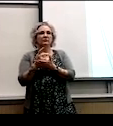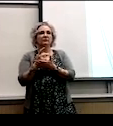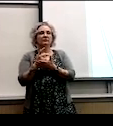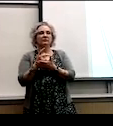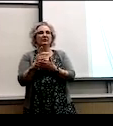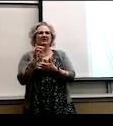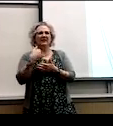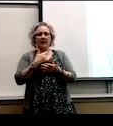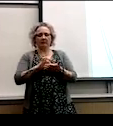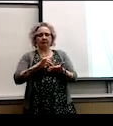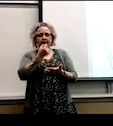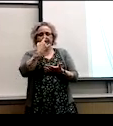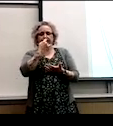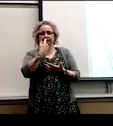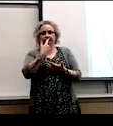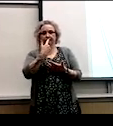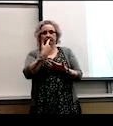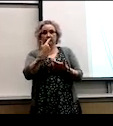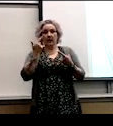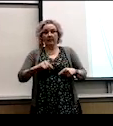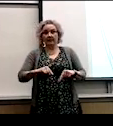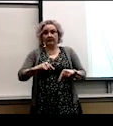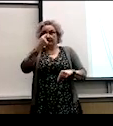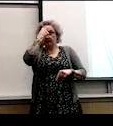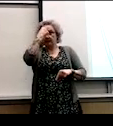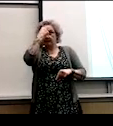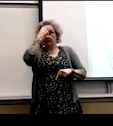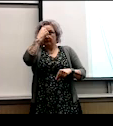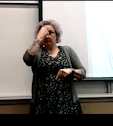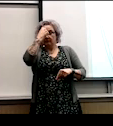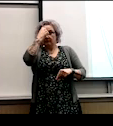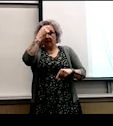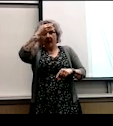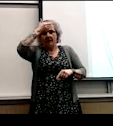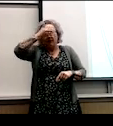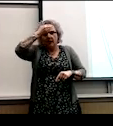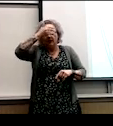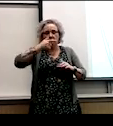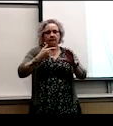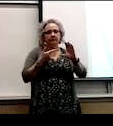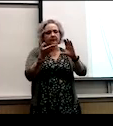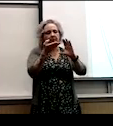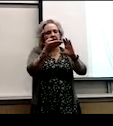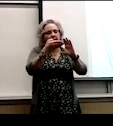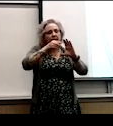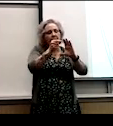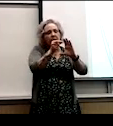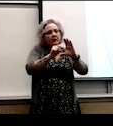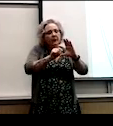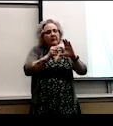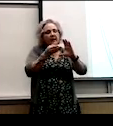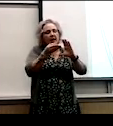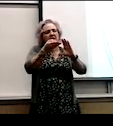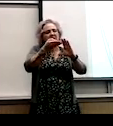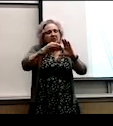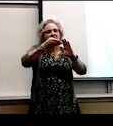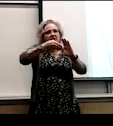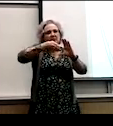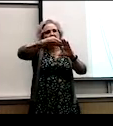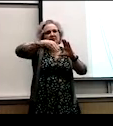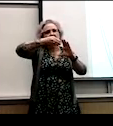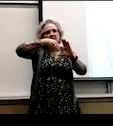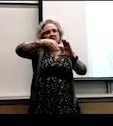removes amyloid from the brain. These aren't, and I've done the phase 3 clinical trials with